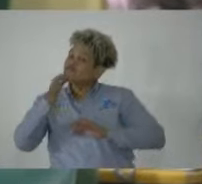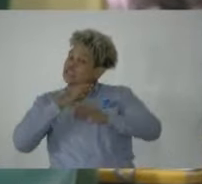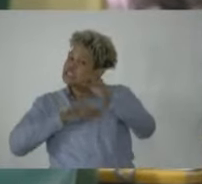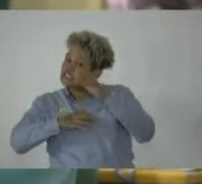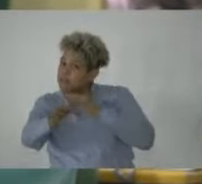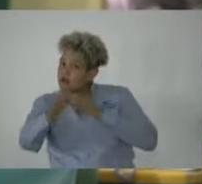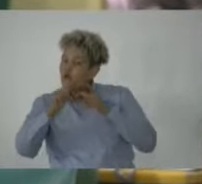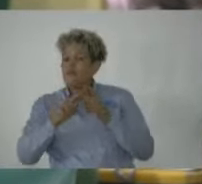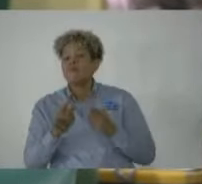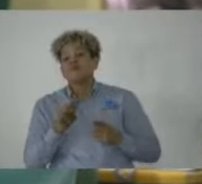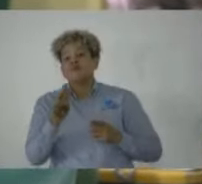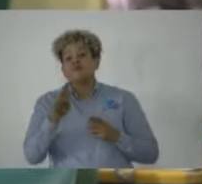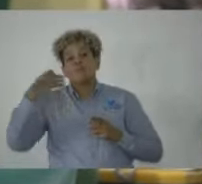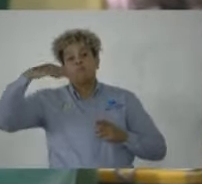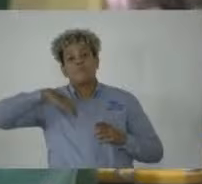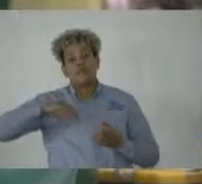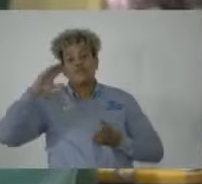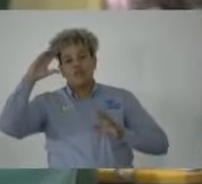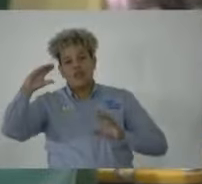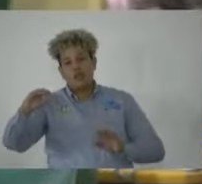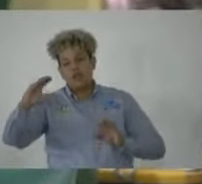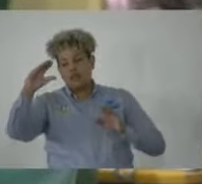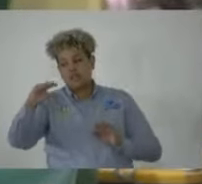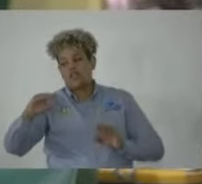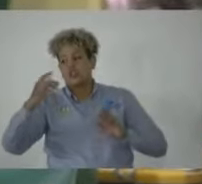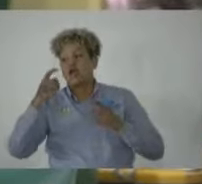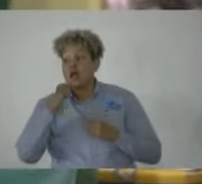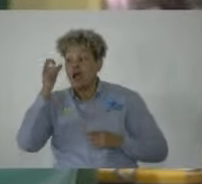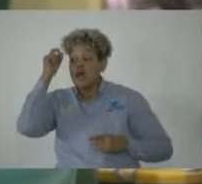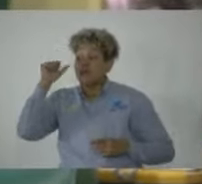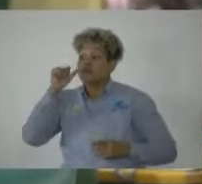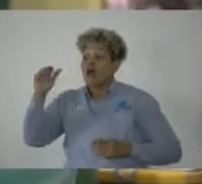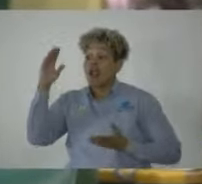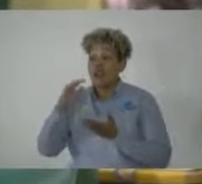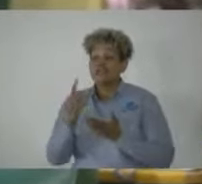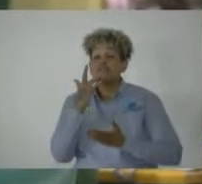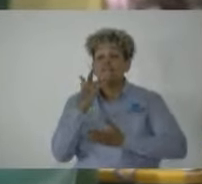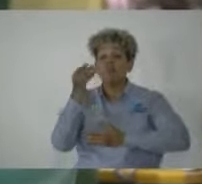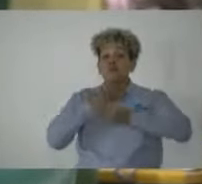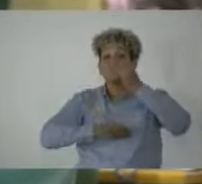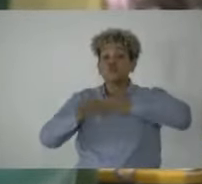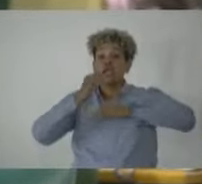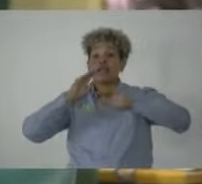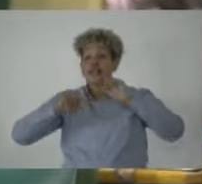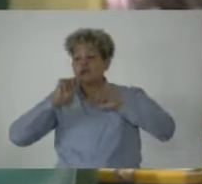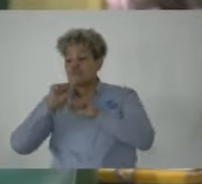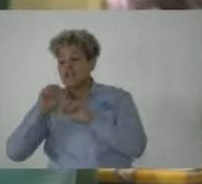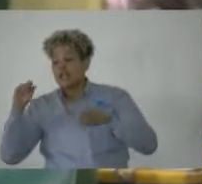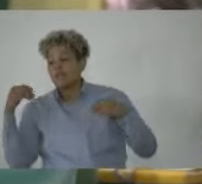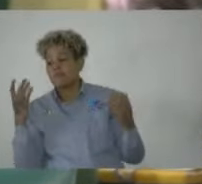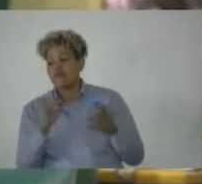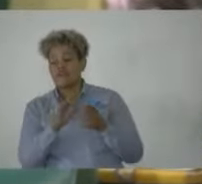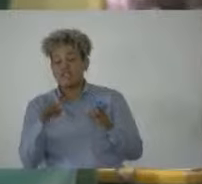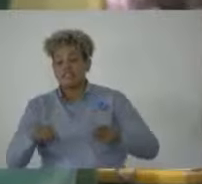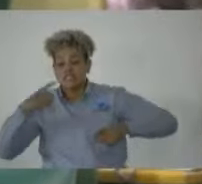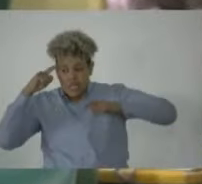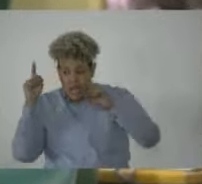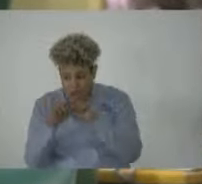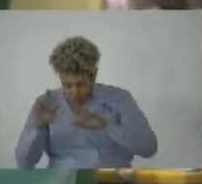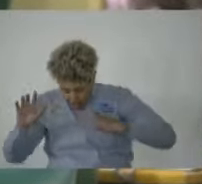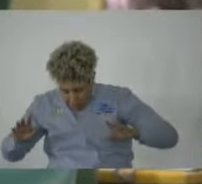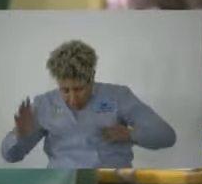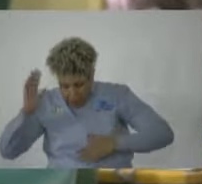mutually advantageous concessions, not less favorable to trade than provided for in this agreement prior to